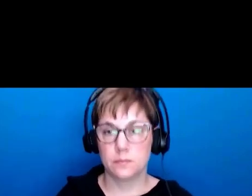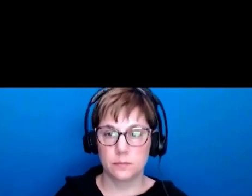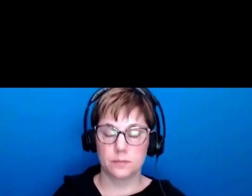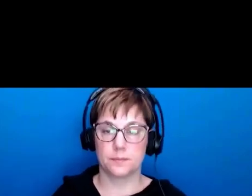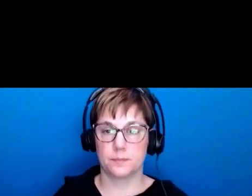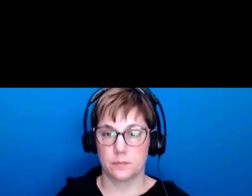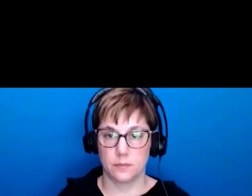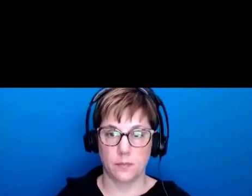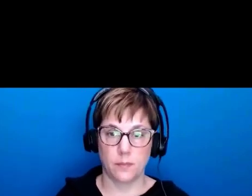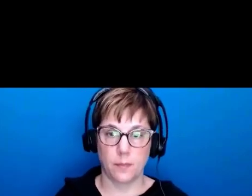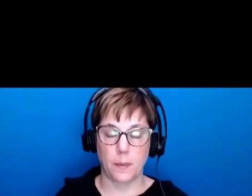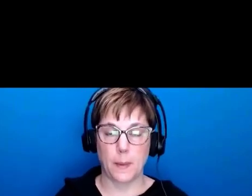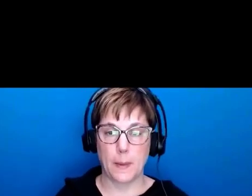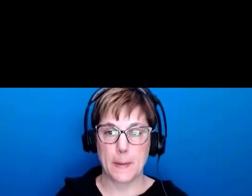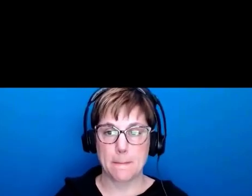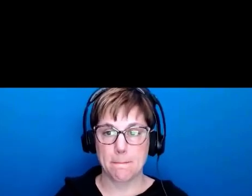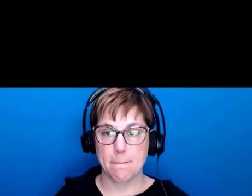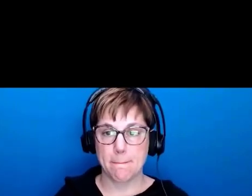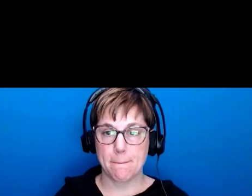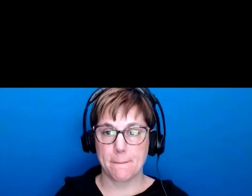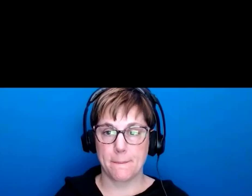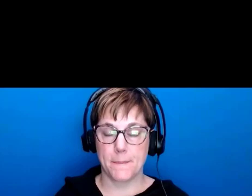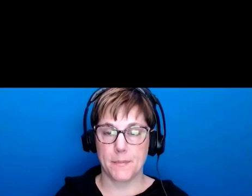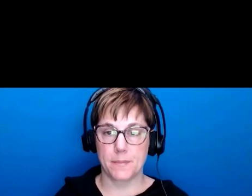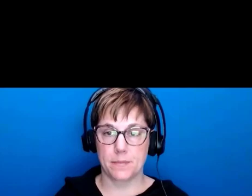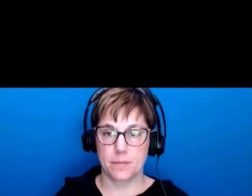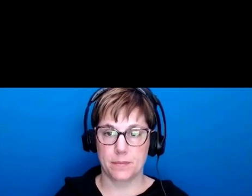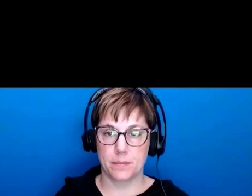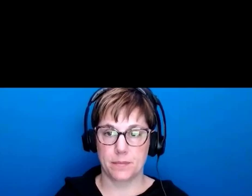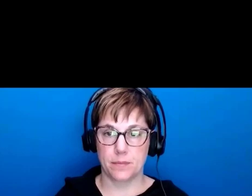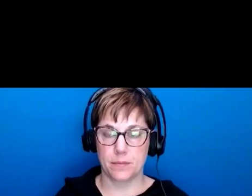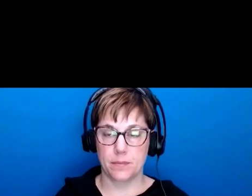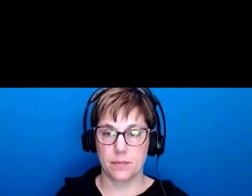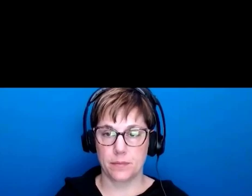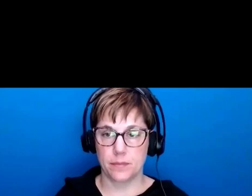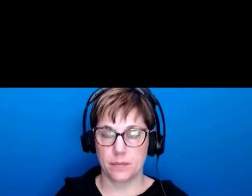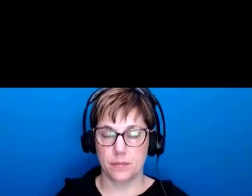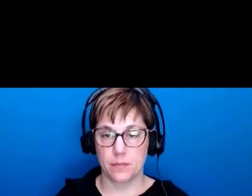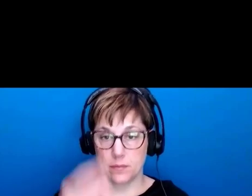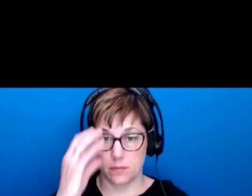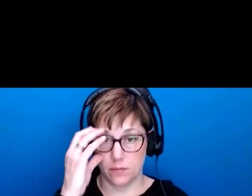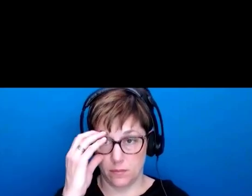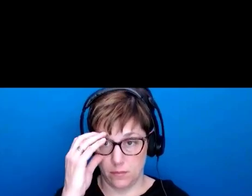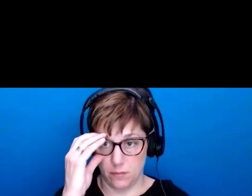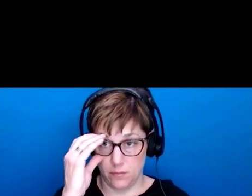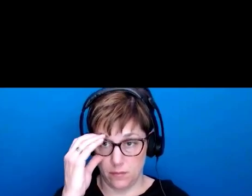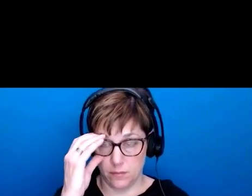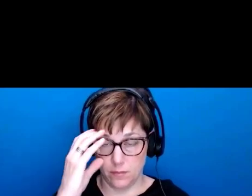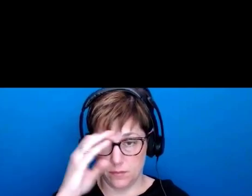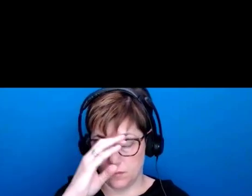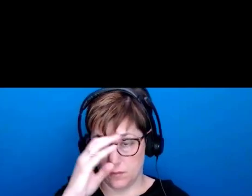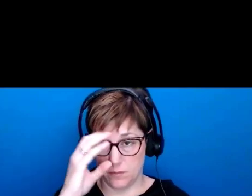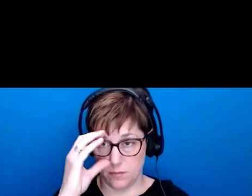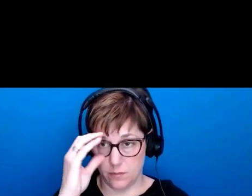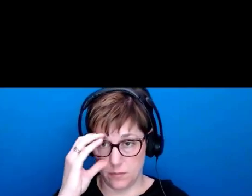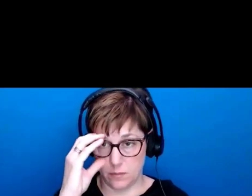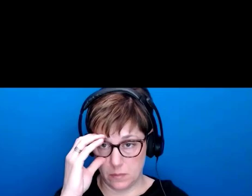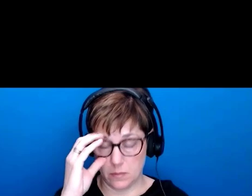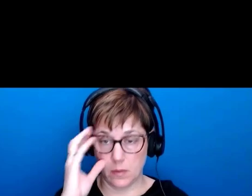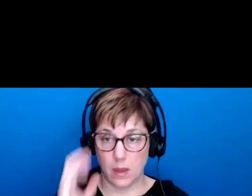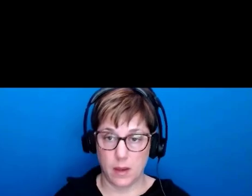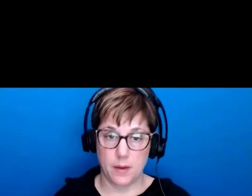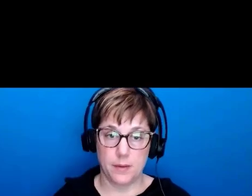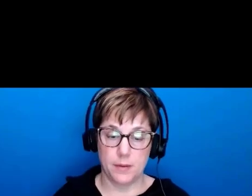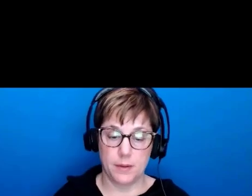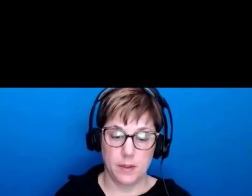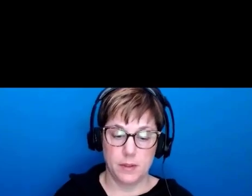employer can ask questions related to the reasonable accommodation, which the question that they ask seems to be, it's related to